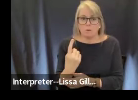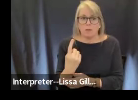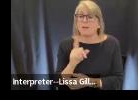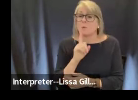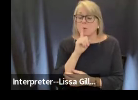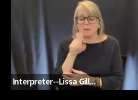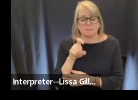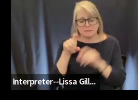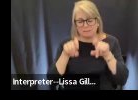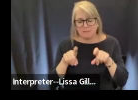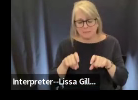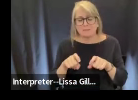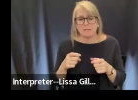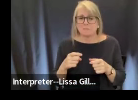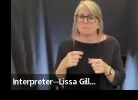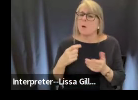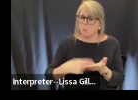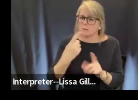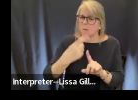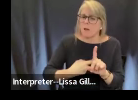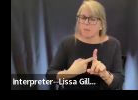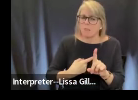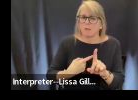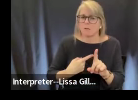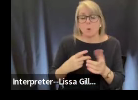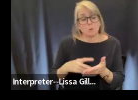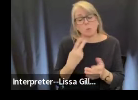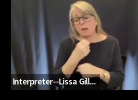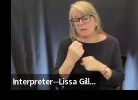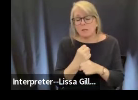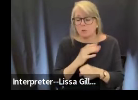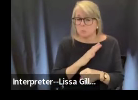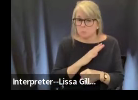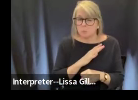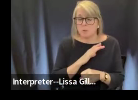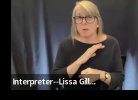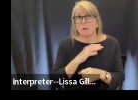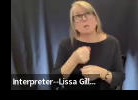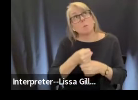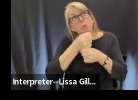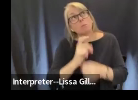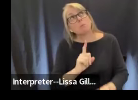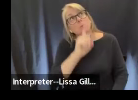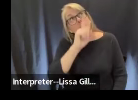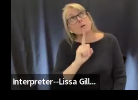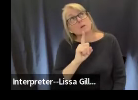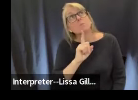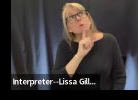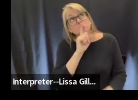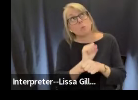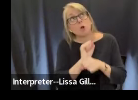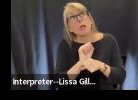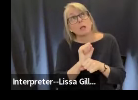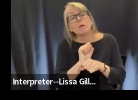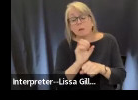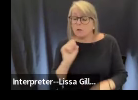button, ideally once a month, but twice a year will work. Press that button and make sure that it's working. And so that